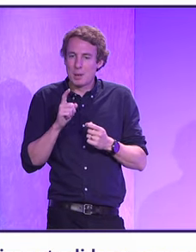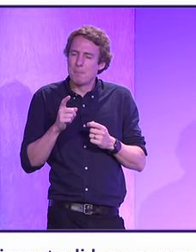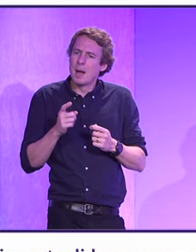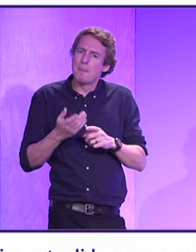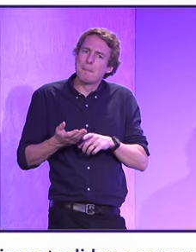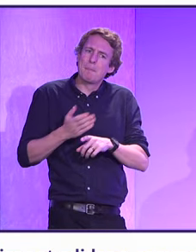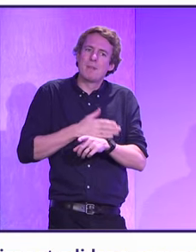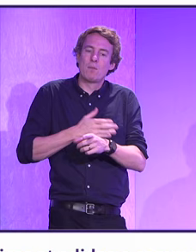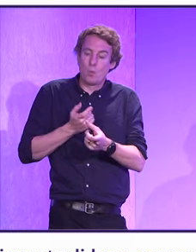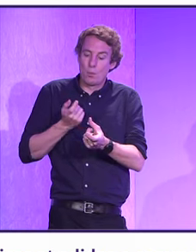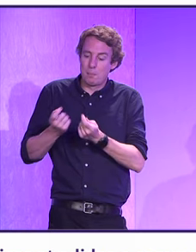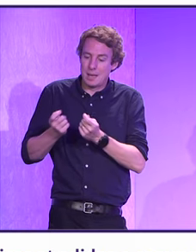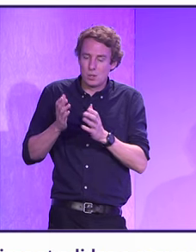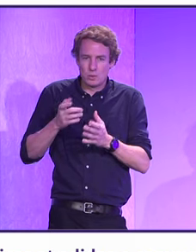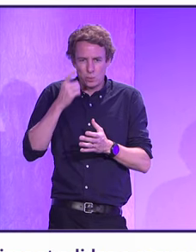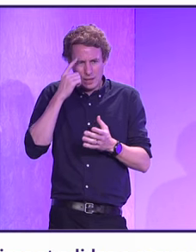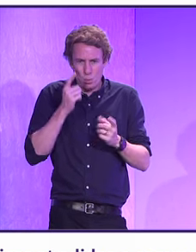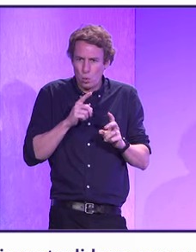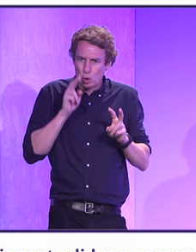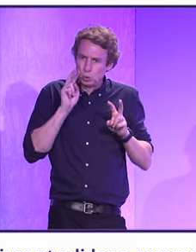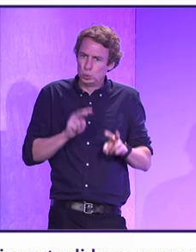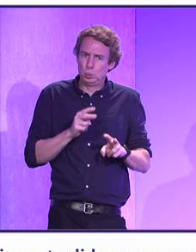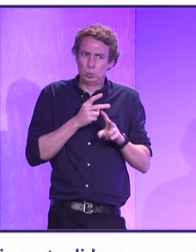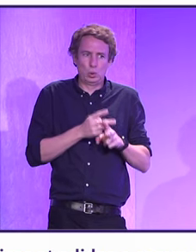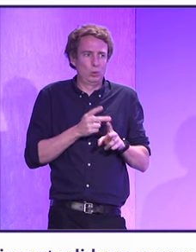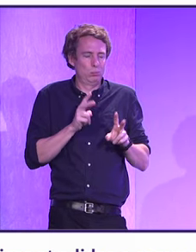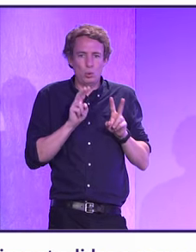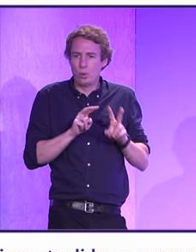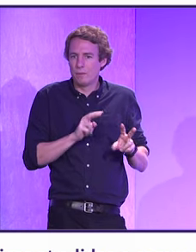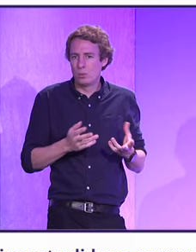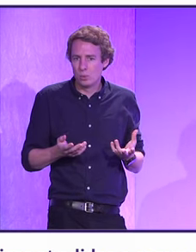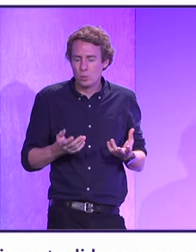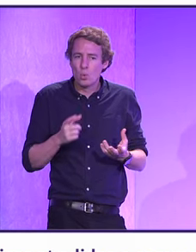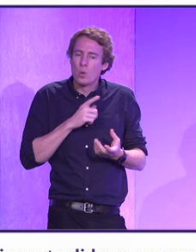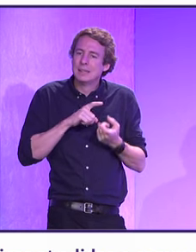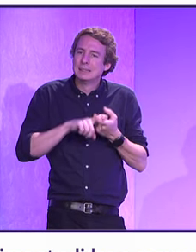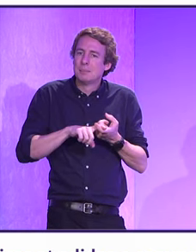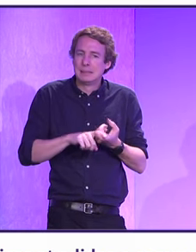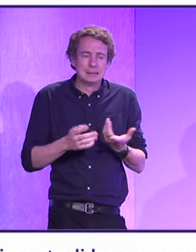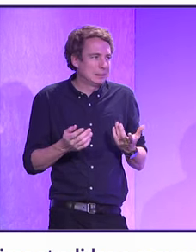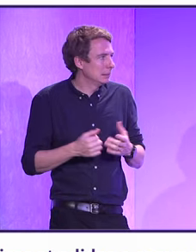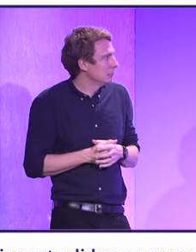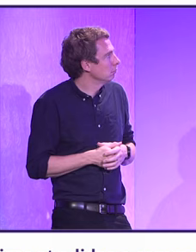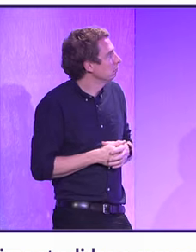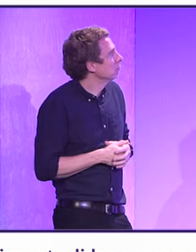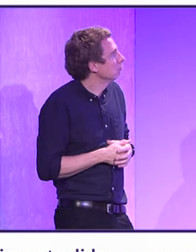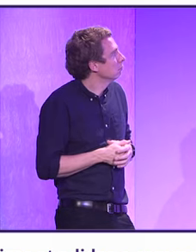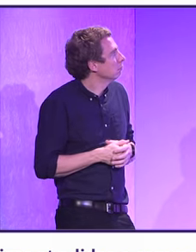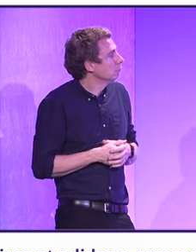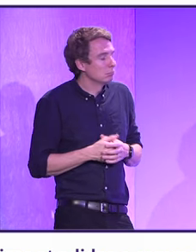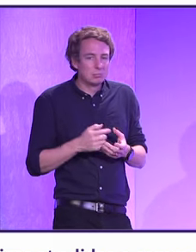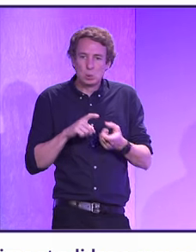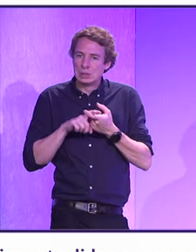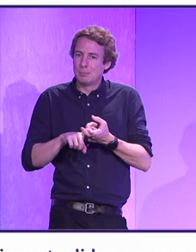to know what we are looking for. So we need to measure, we need to answer the question, what is stability? For us, what